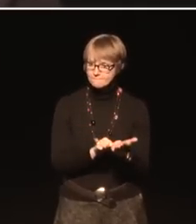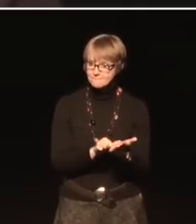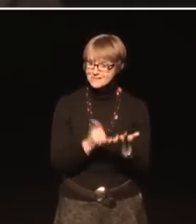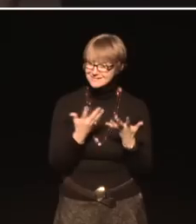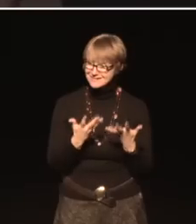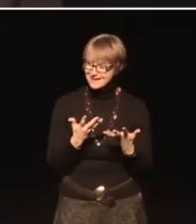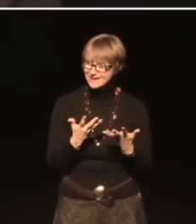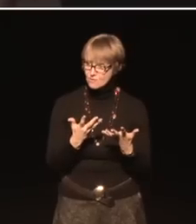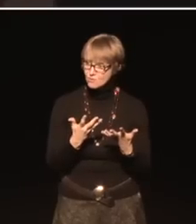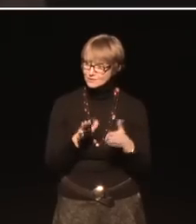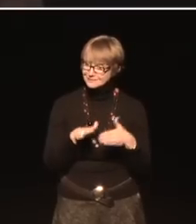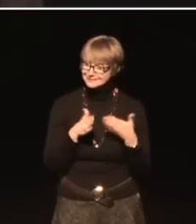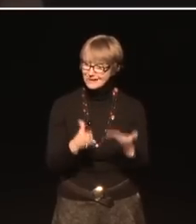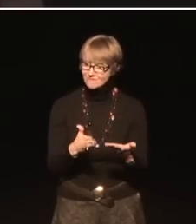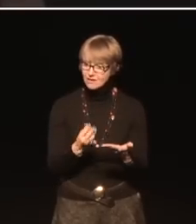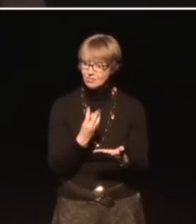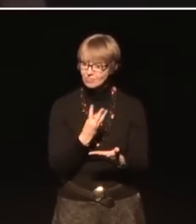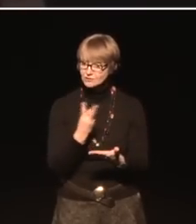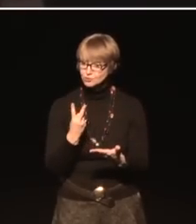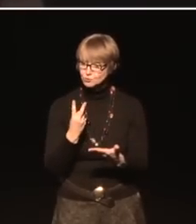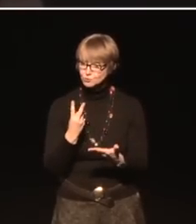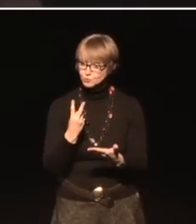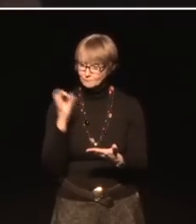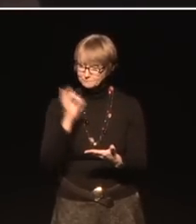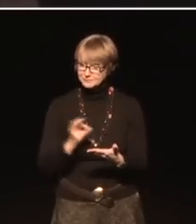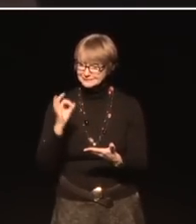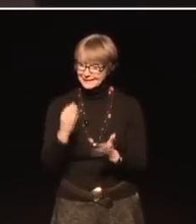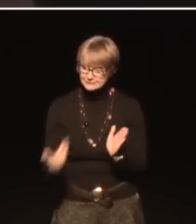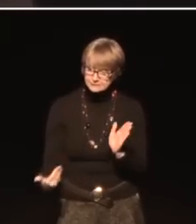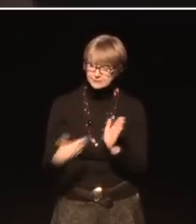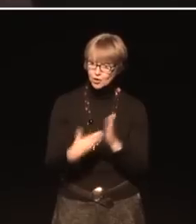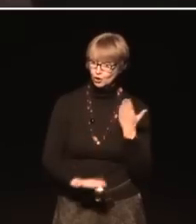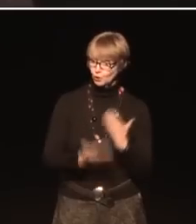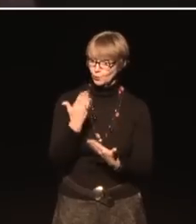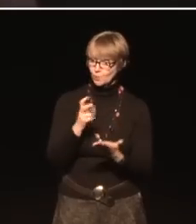to 32% new bookers for the venues across our tours.